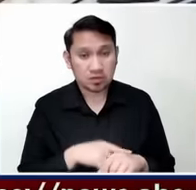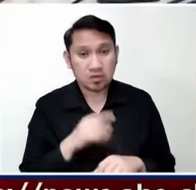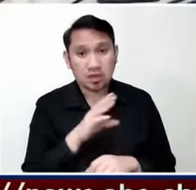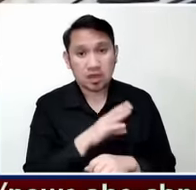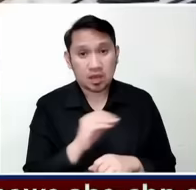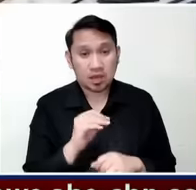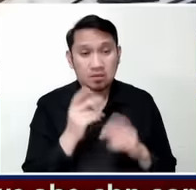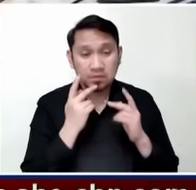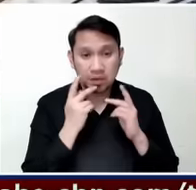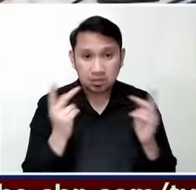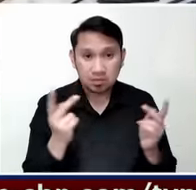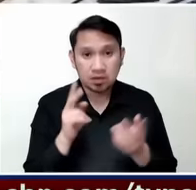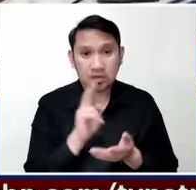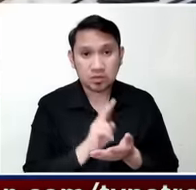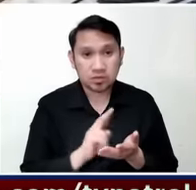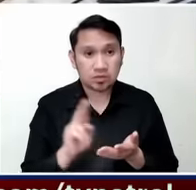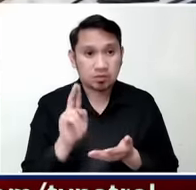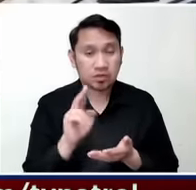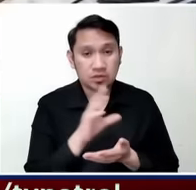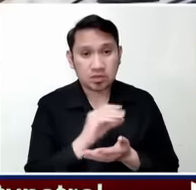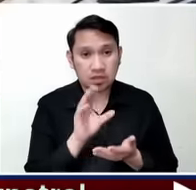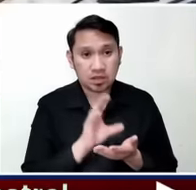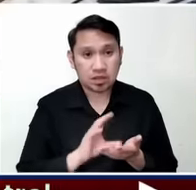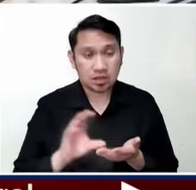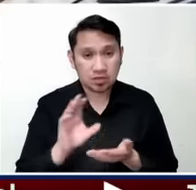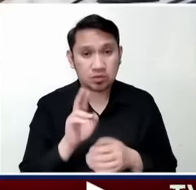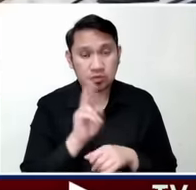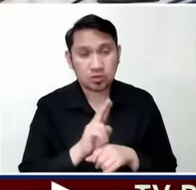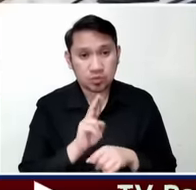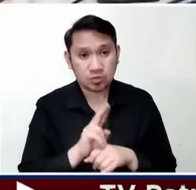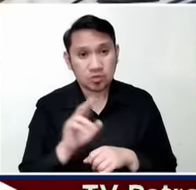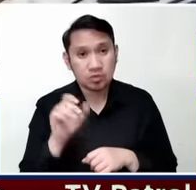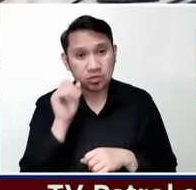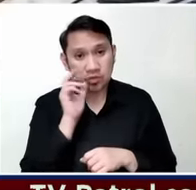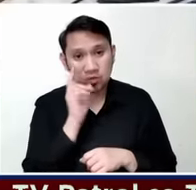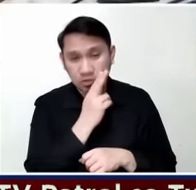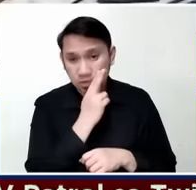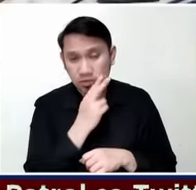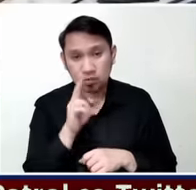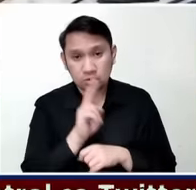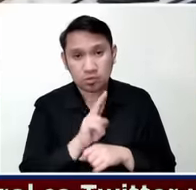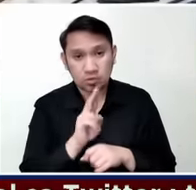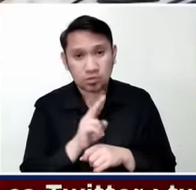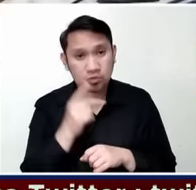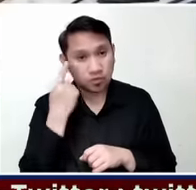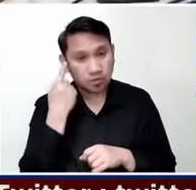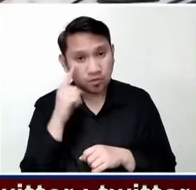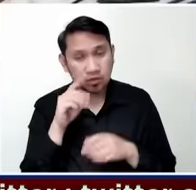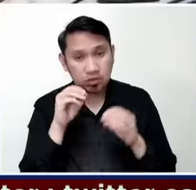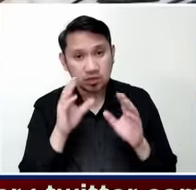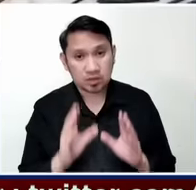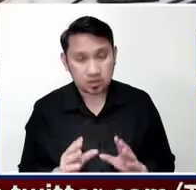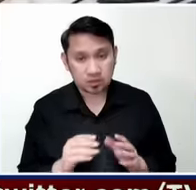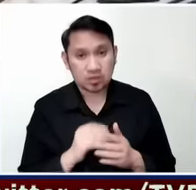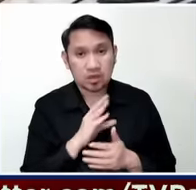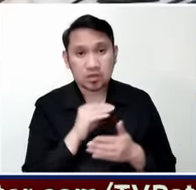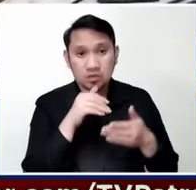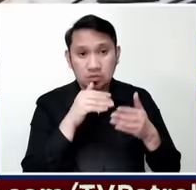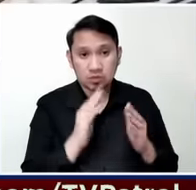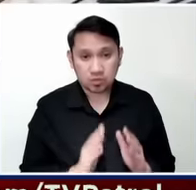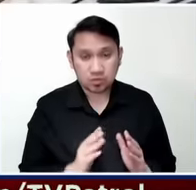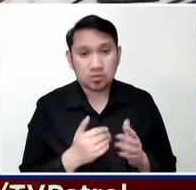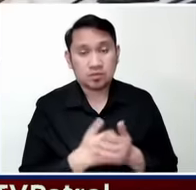can offer senior high to use the excess capacity of classrooms and teachers. And these students will be paid